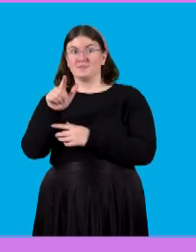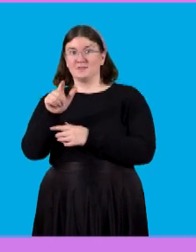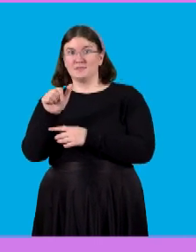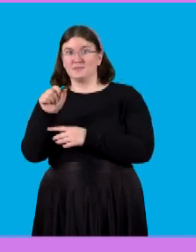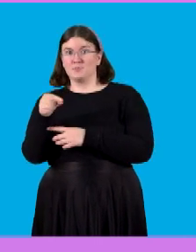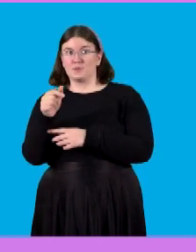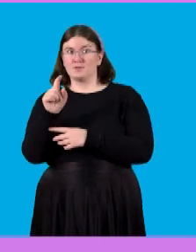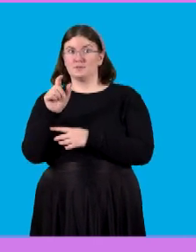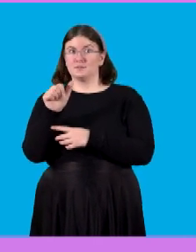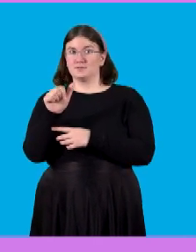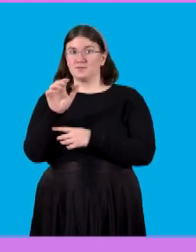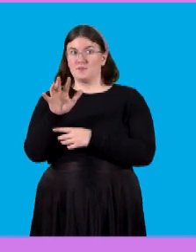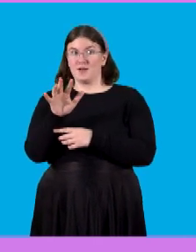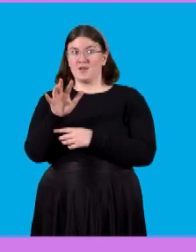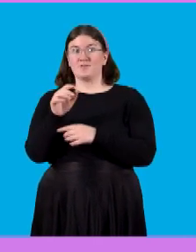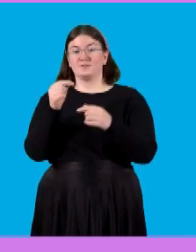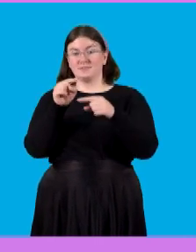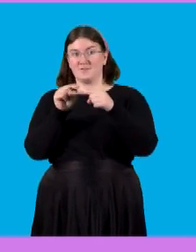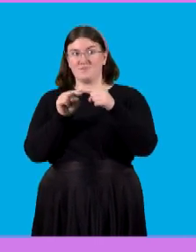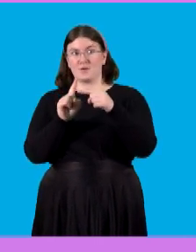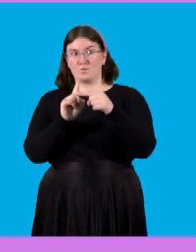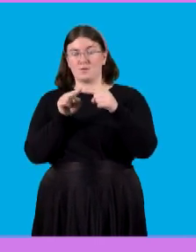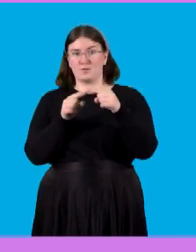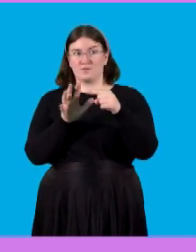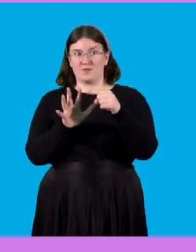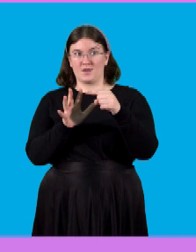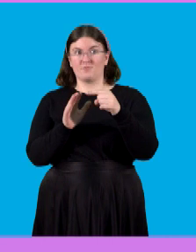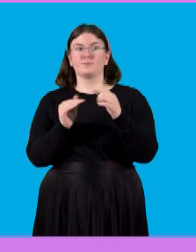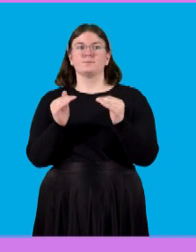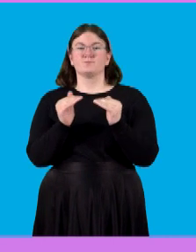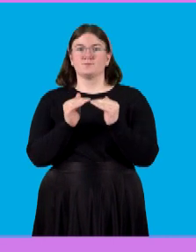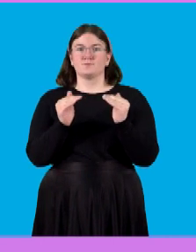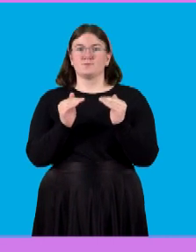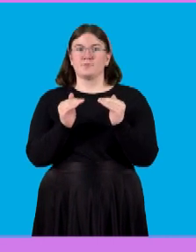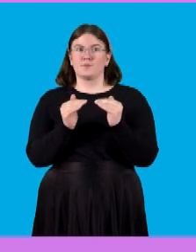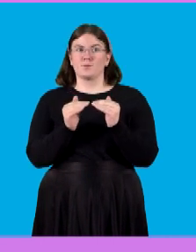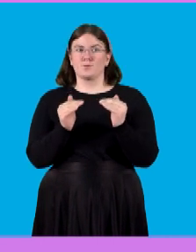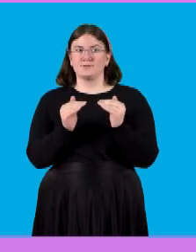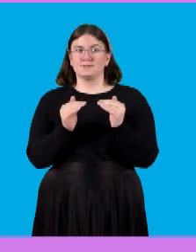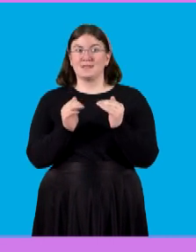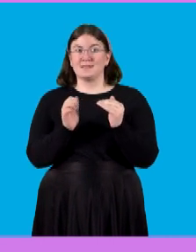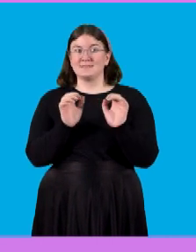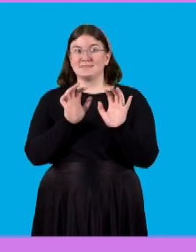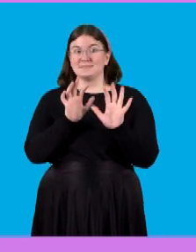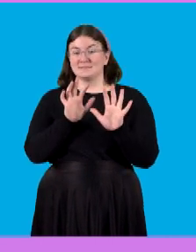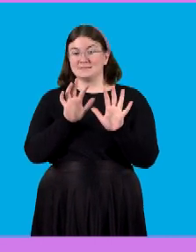10,936 Rand, and I'll round this off again to 2 decimal places, and 22 cents. So